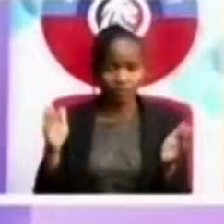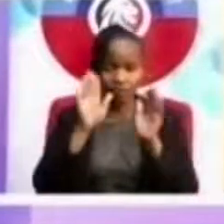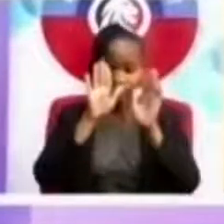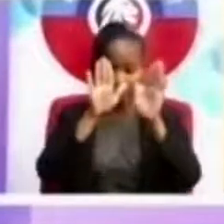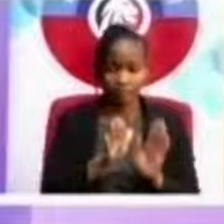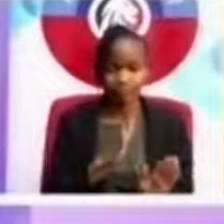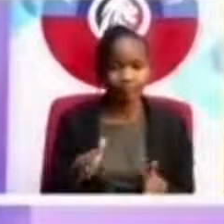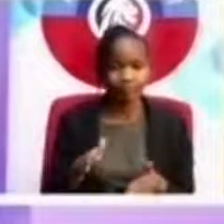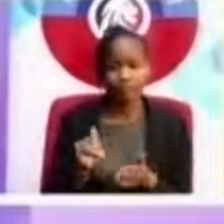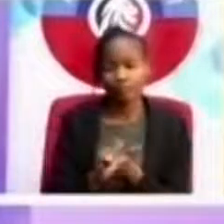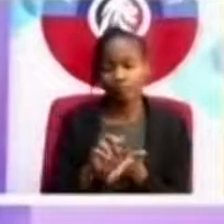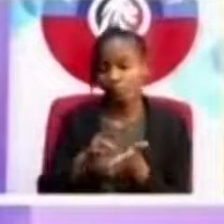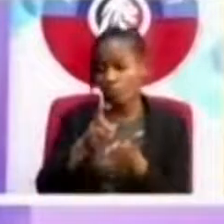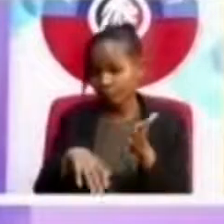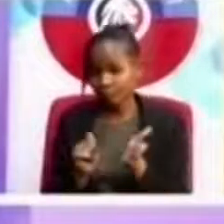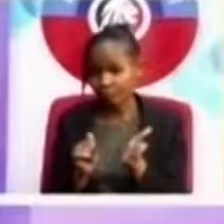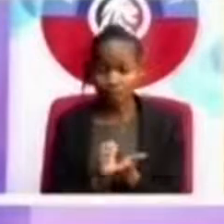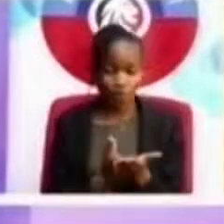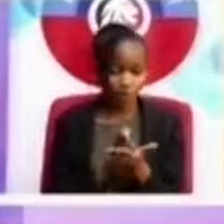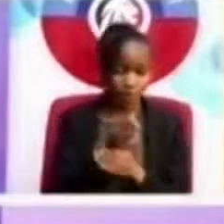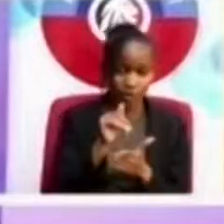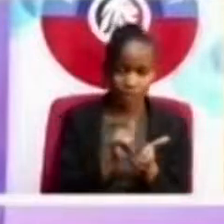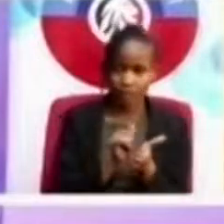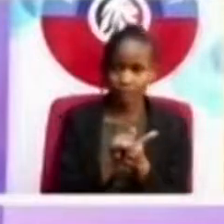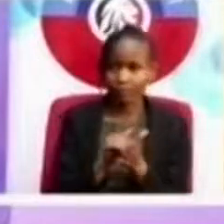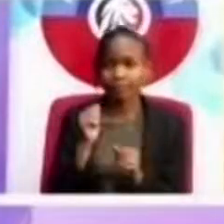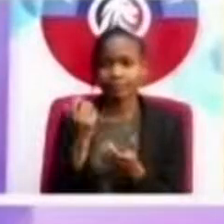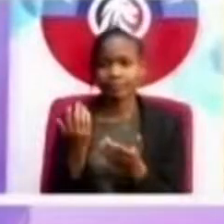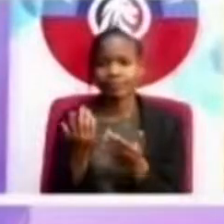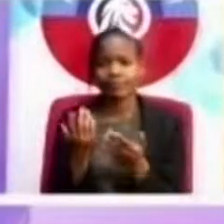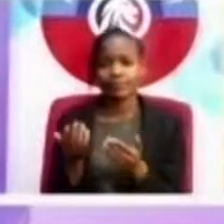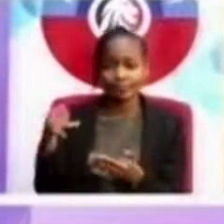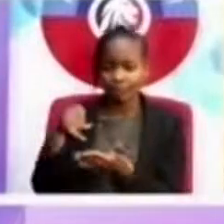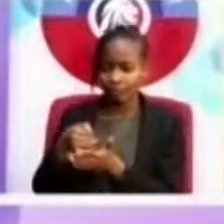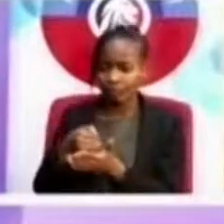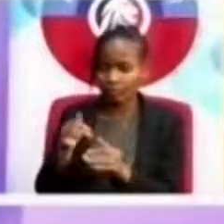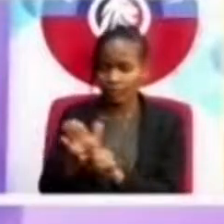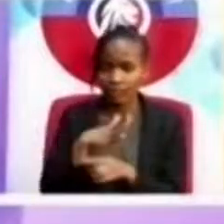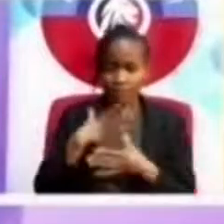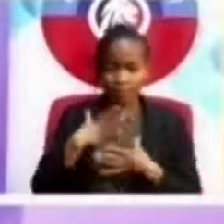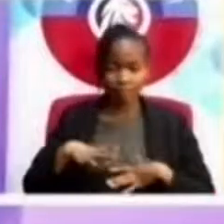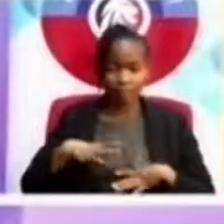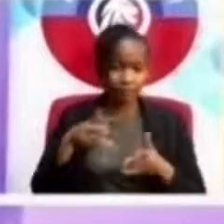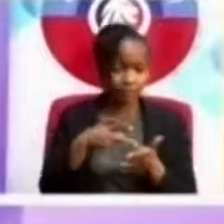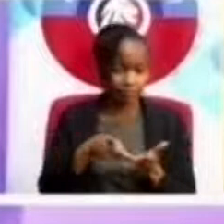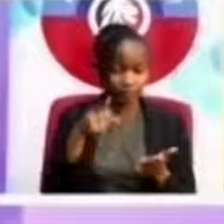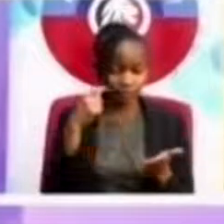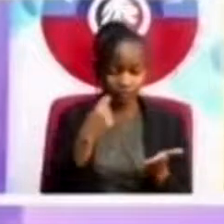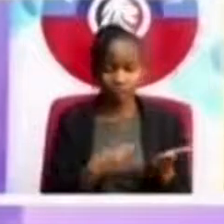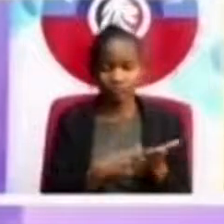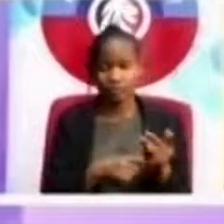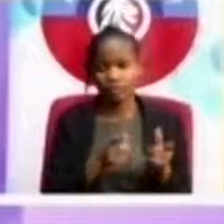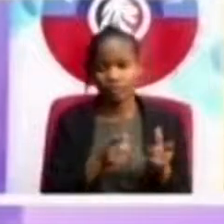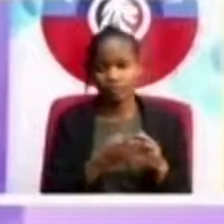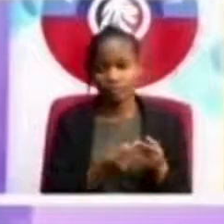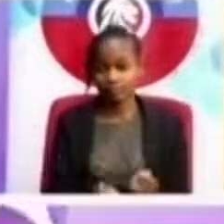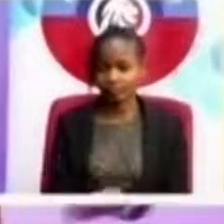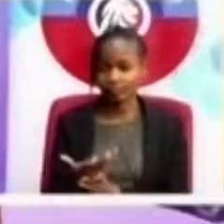that we may ensure that we bring as many people to pay taxes so that then we can grow the